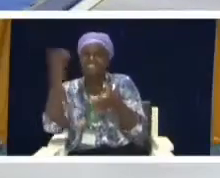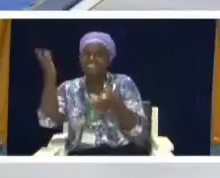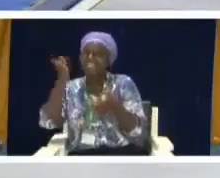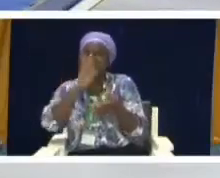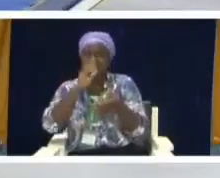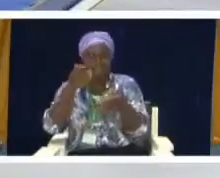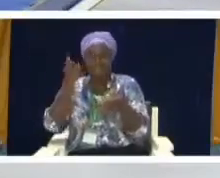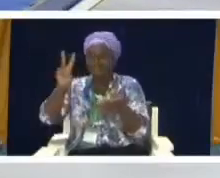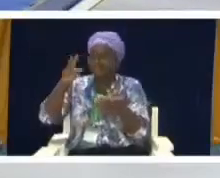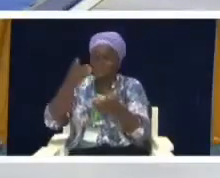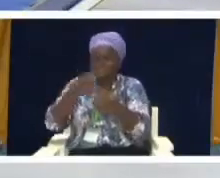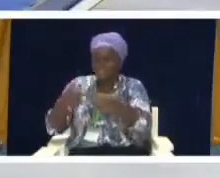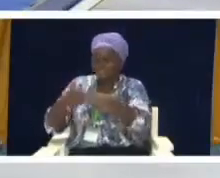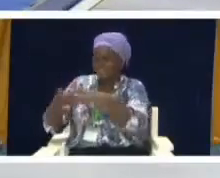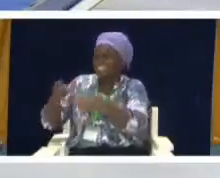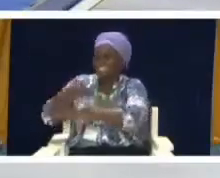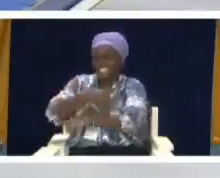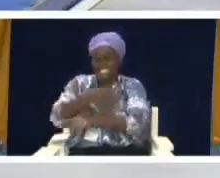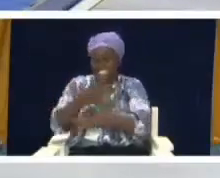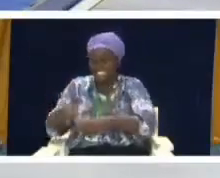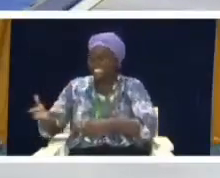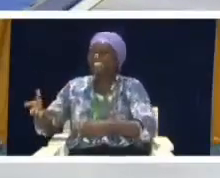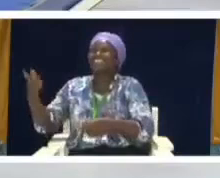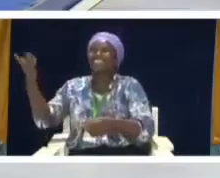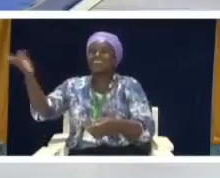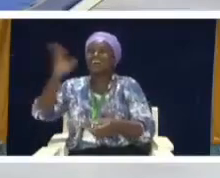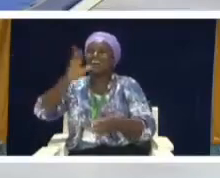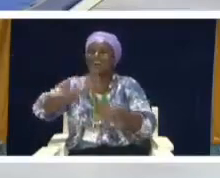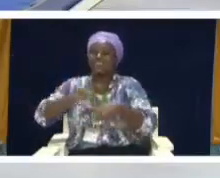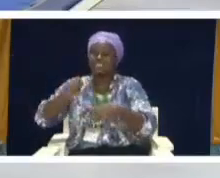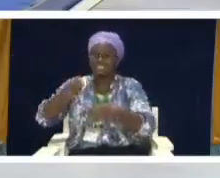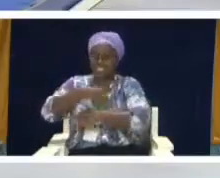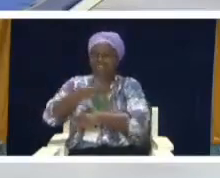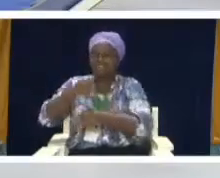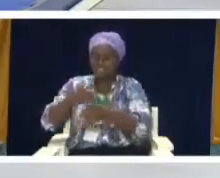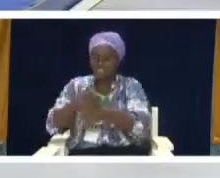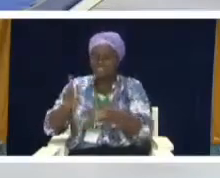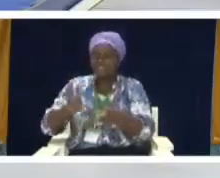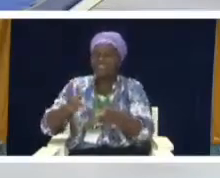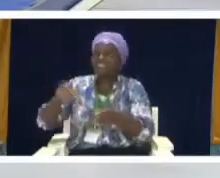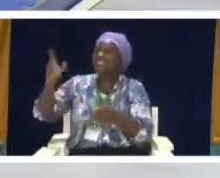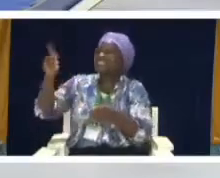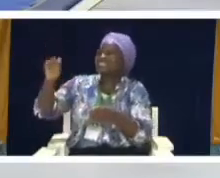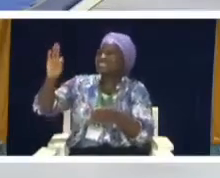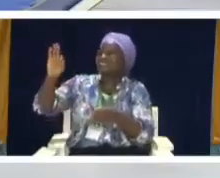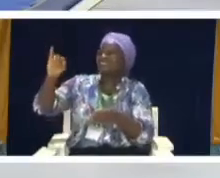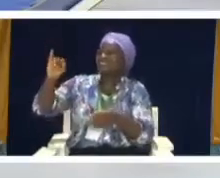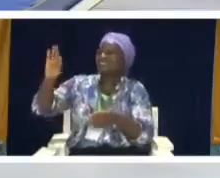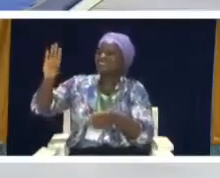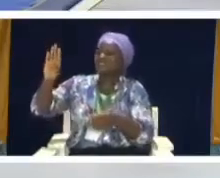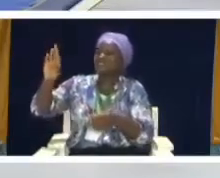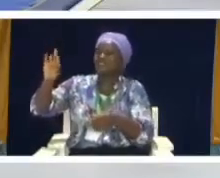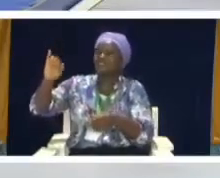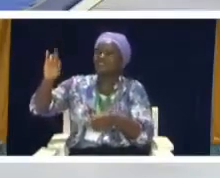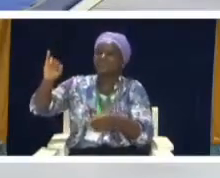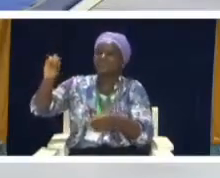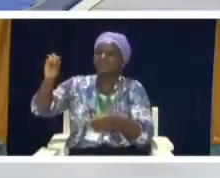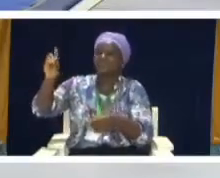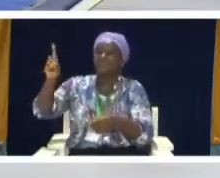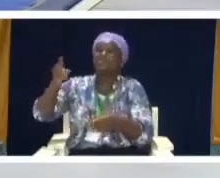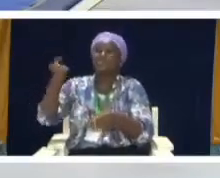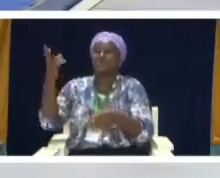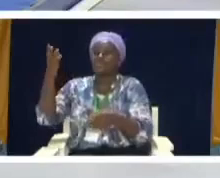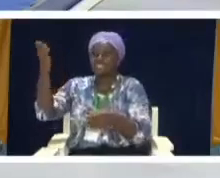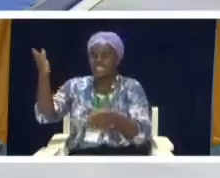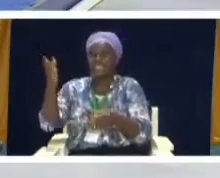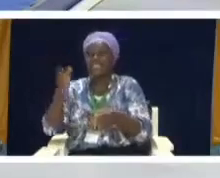things. On the day of delivery, the fibroid was still there. The agreement was to bring out the baby and not the fibroid.